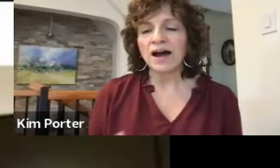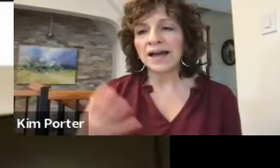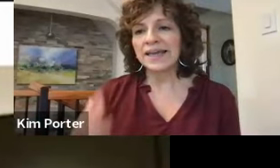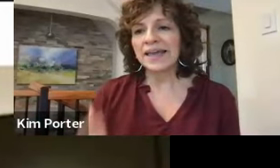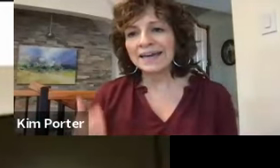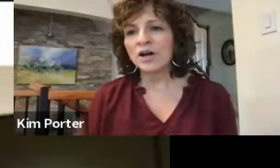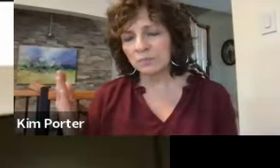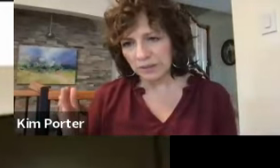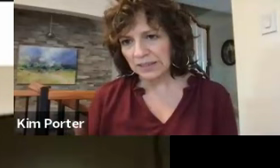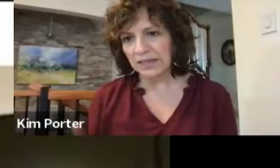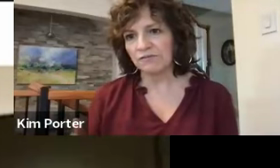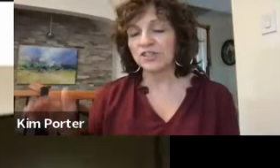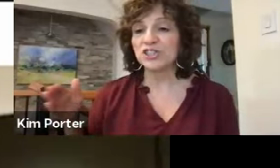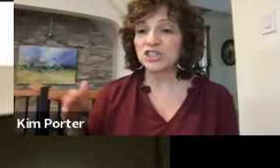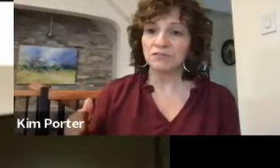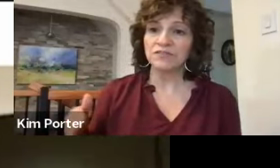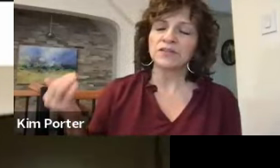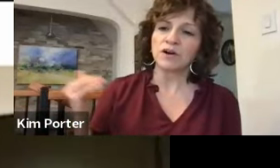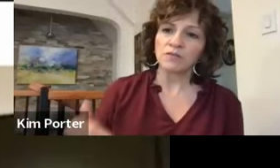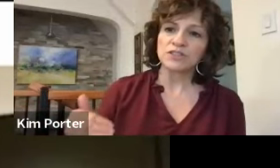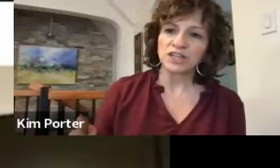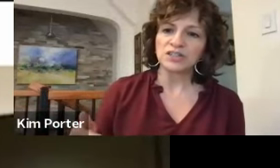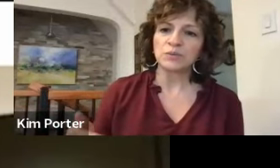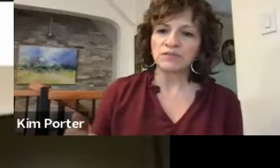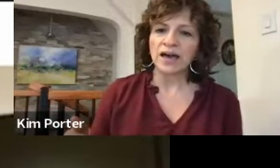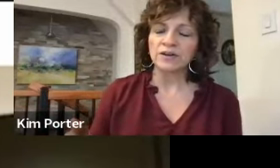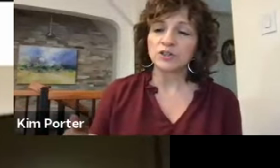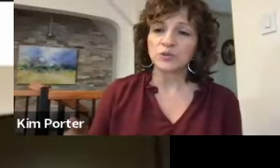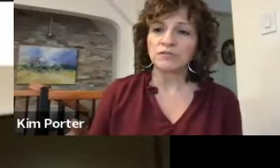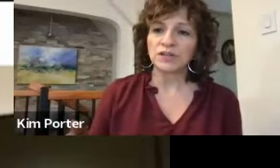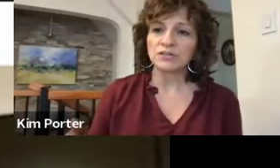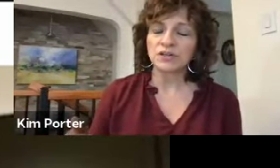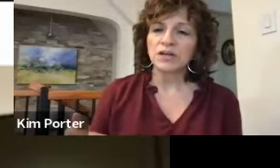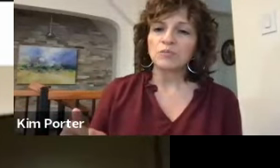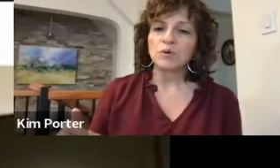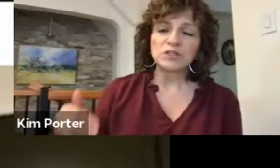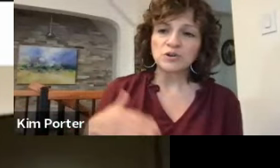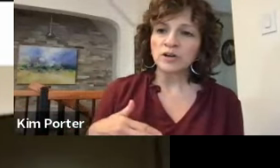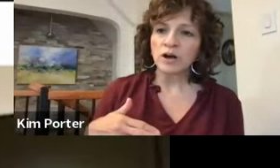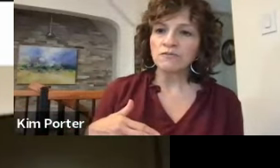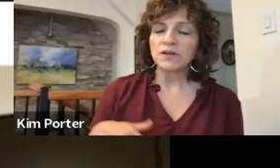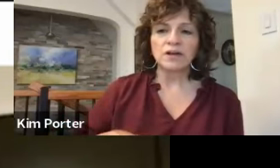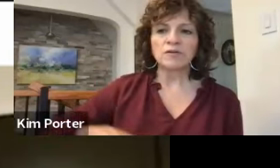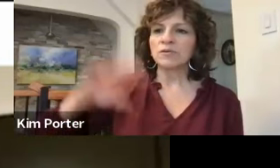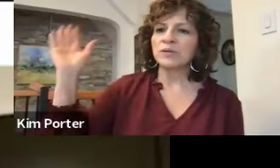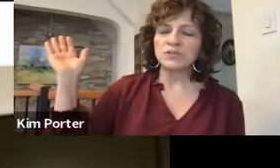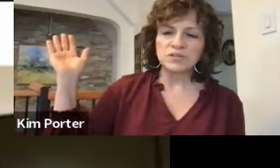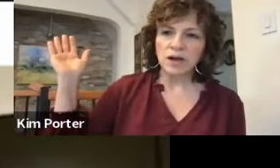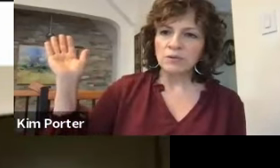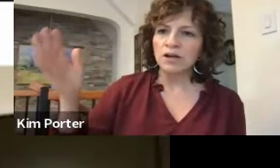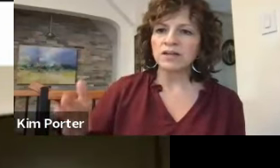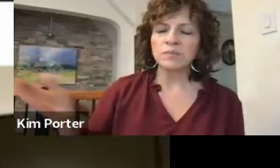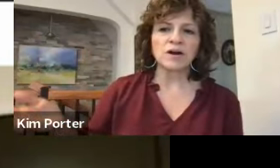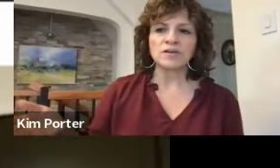it. I cannot believe the shift in the conversation that we've had in our 12 years. When we started off, heroin